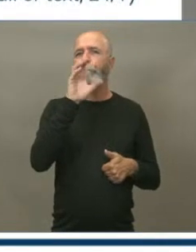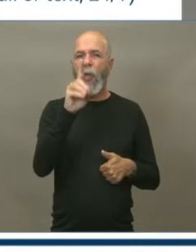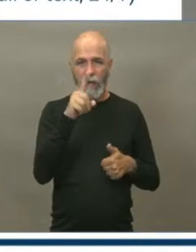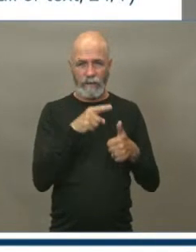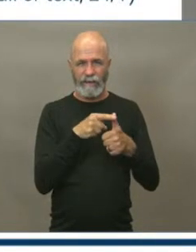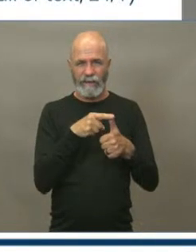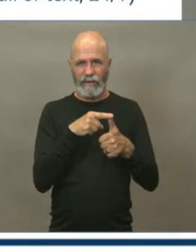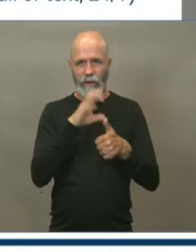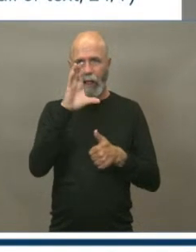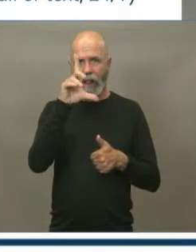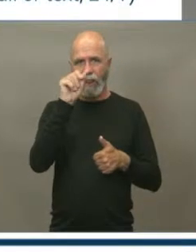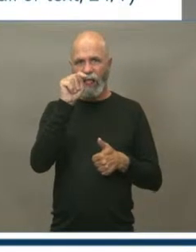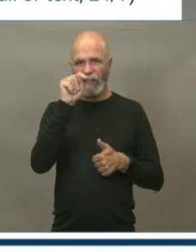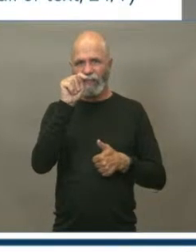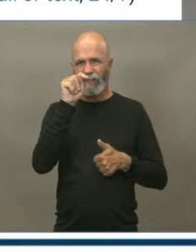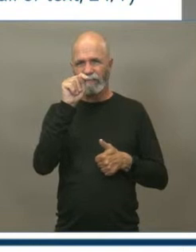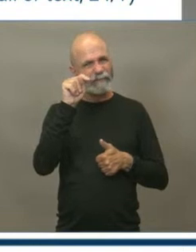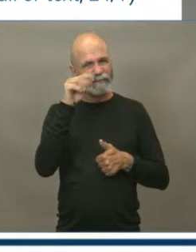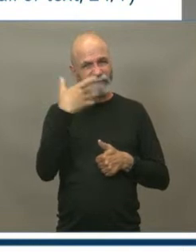immune thrombotic